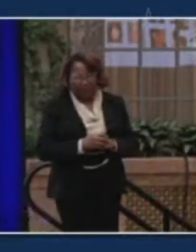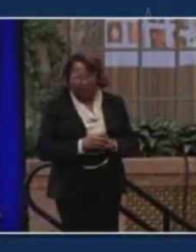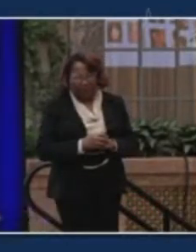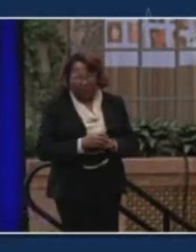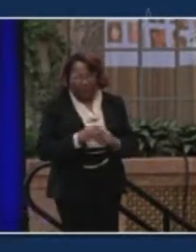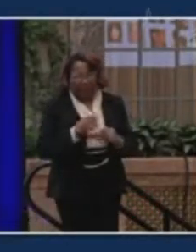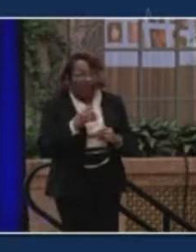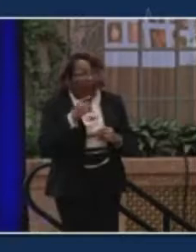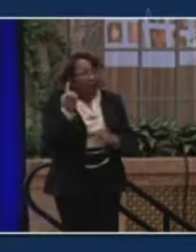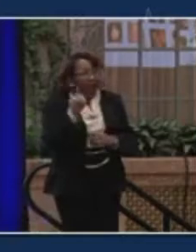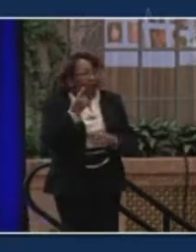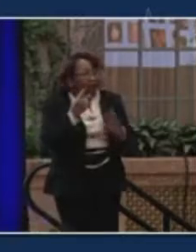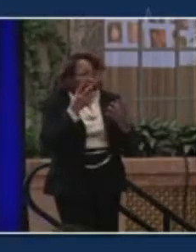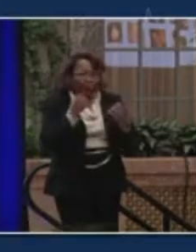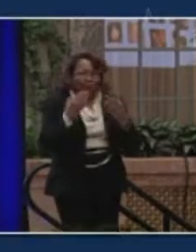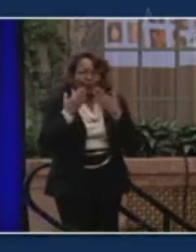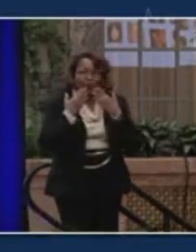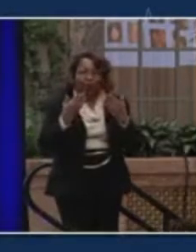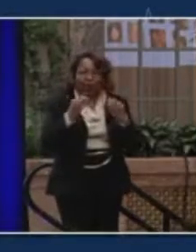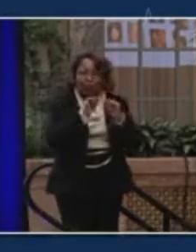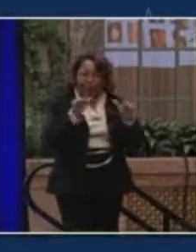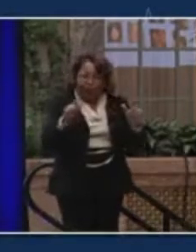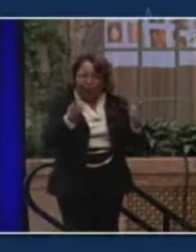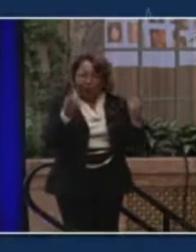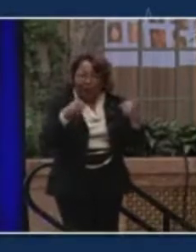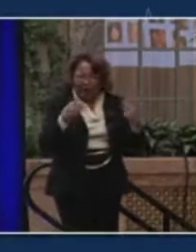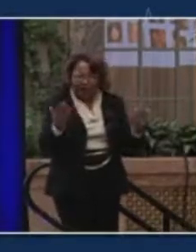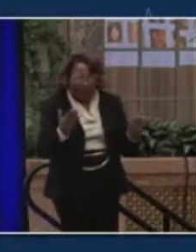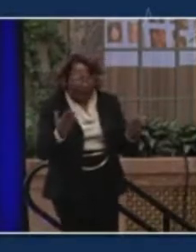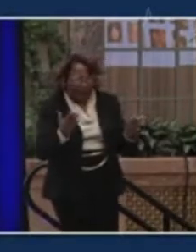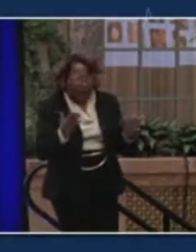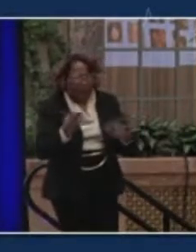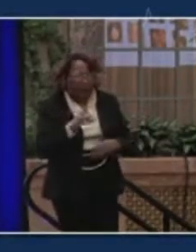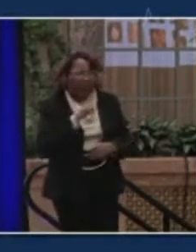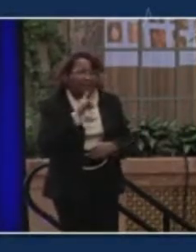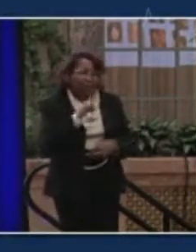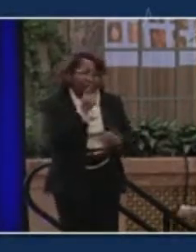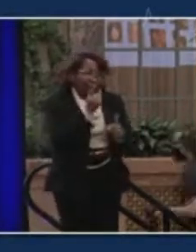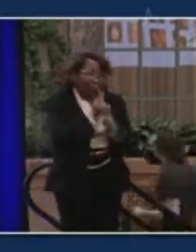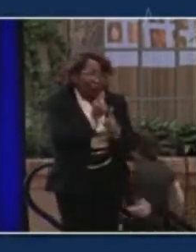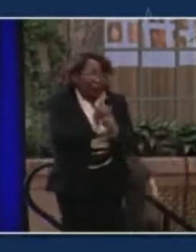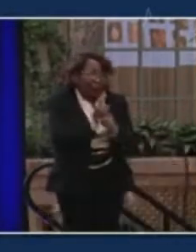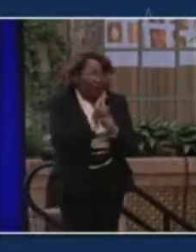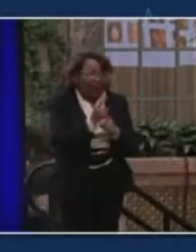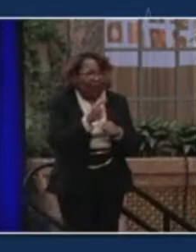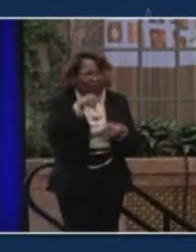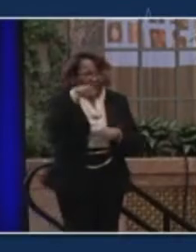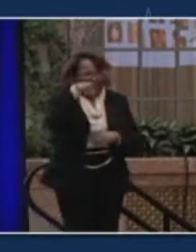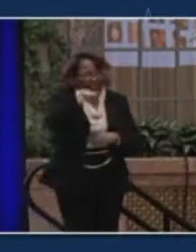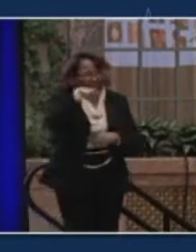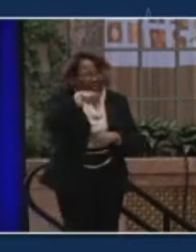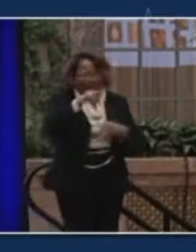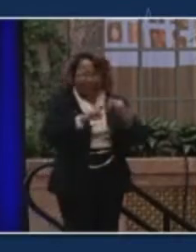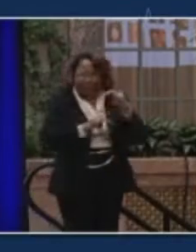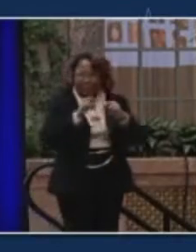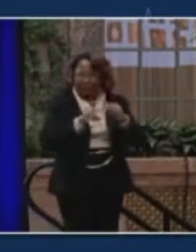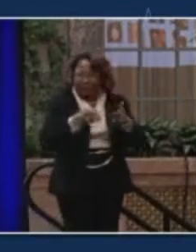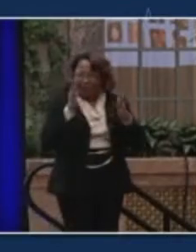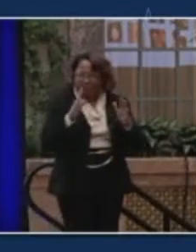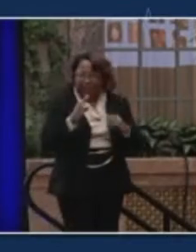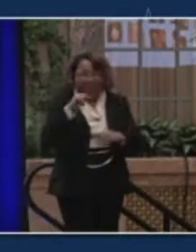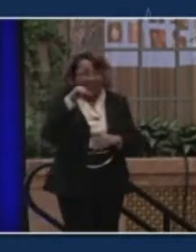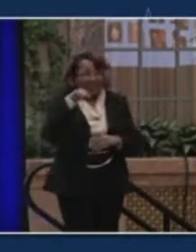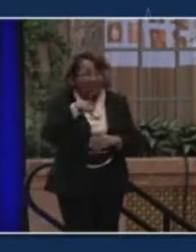I just want to thank all of you for being here. It is so appropriate that we're in this building. This was one